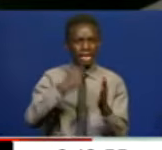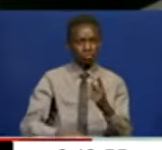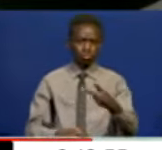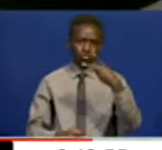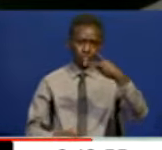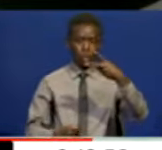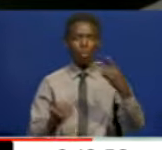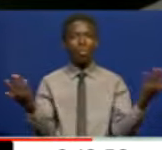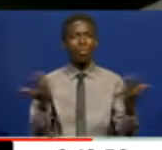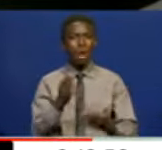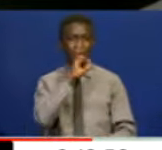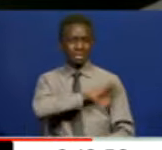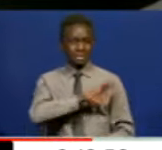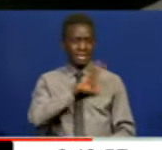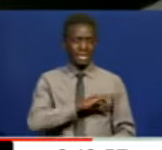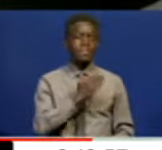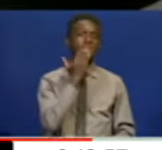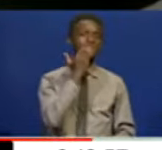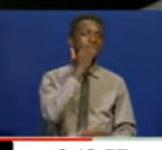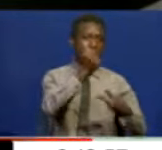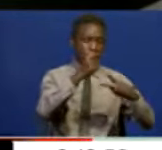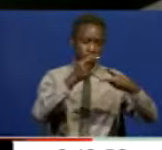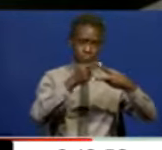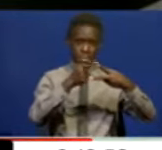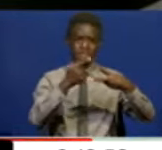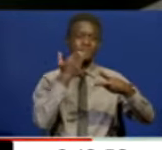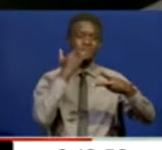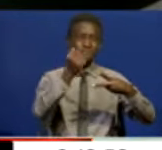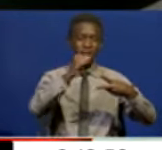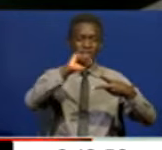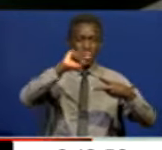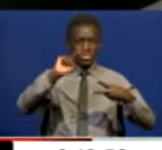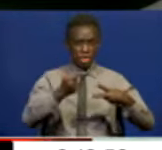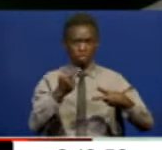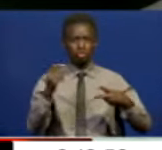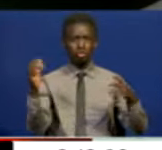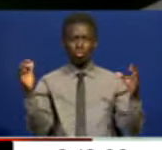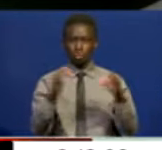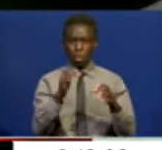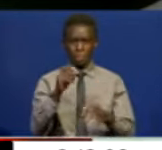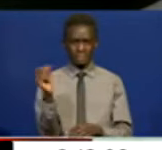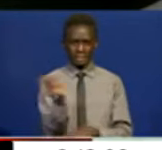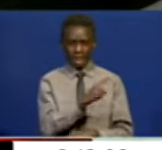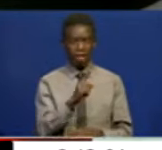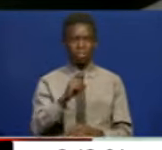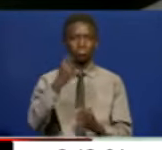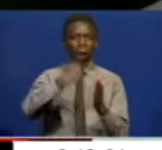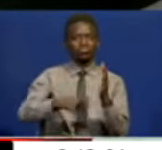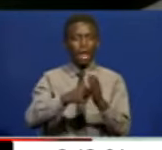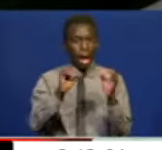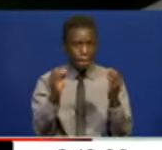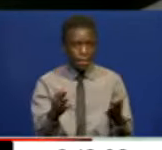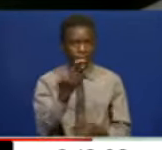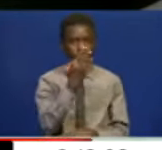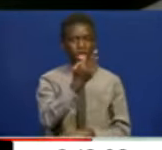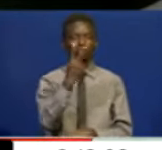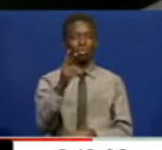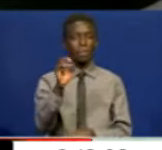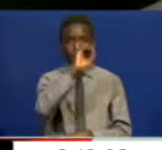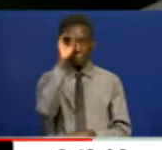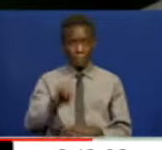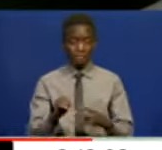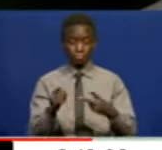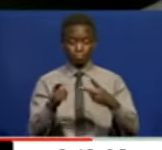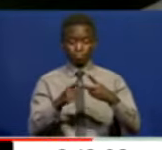earning half a million shillings to be taxed at 32%, while those earning 800,000 shillings will